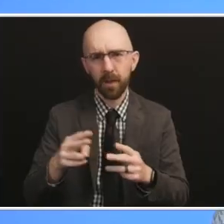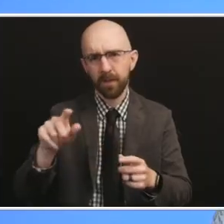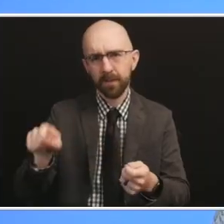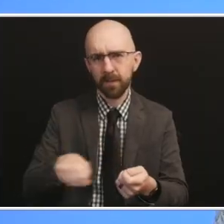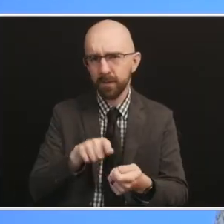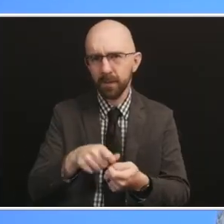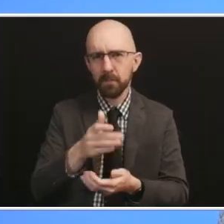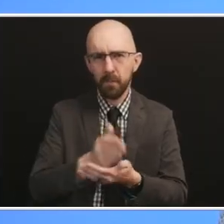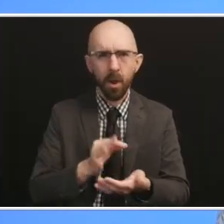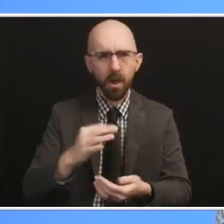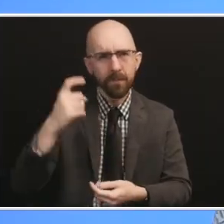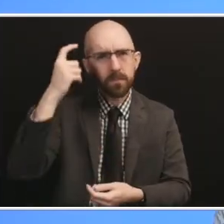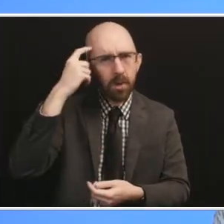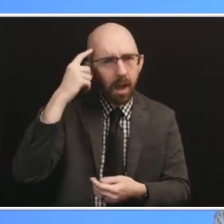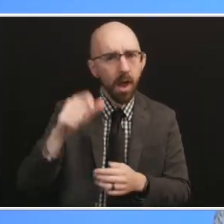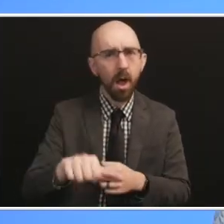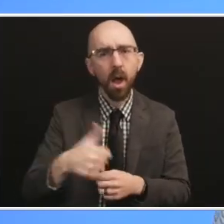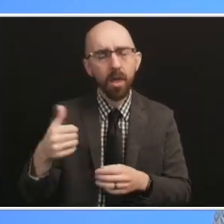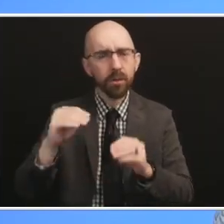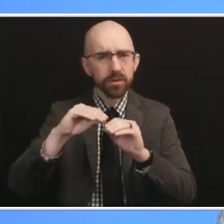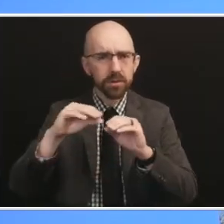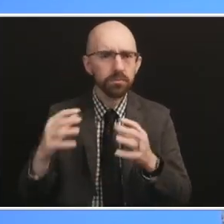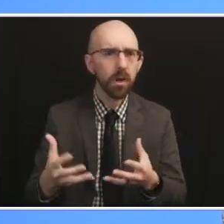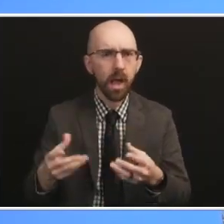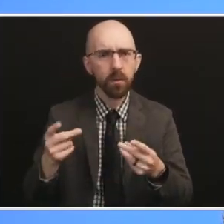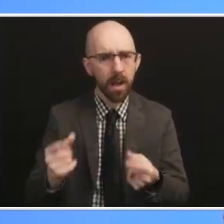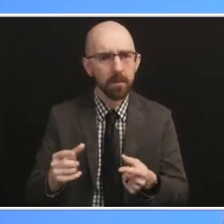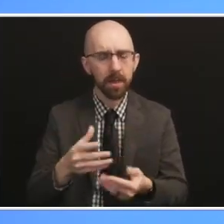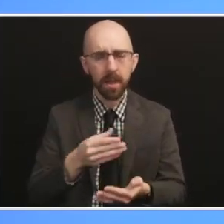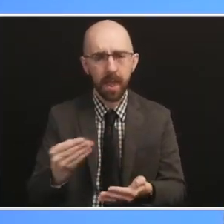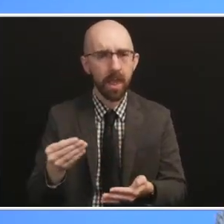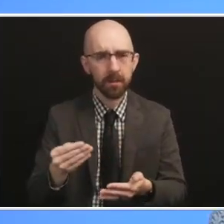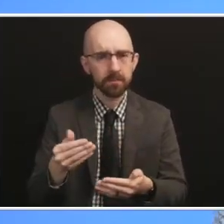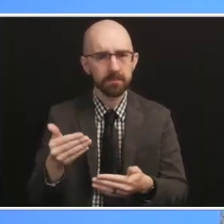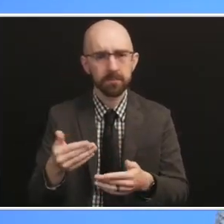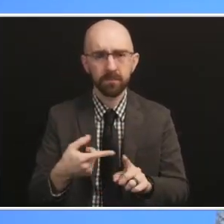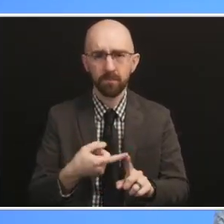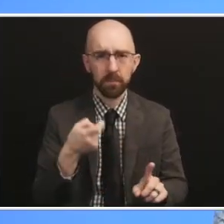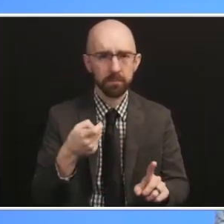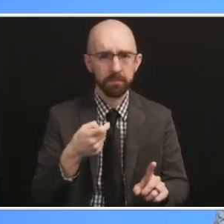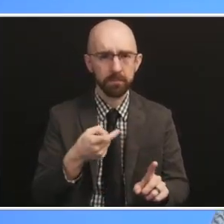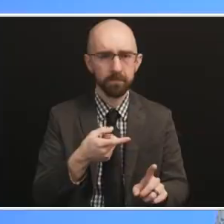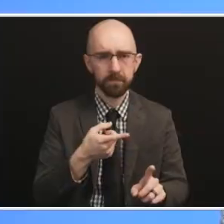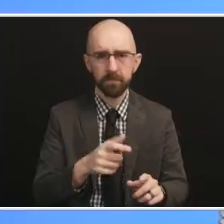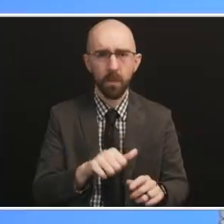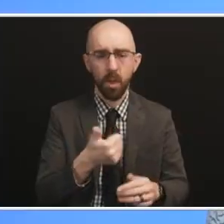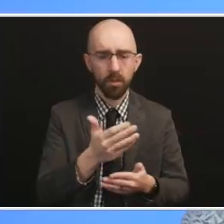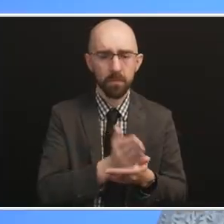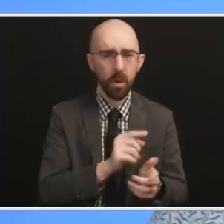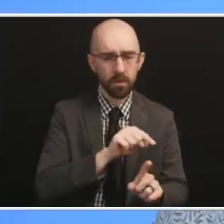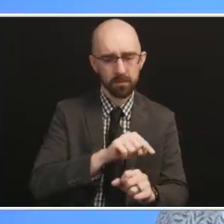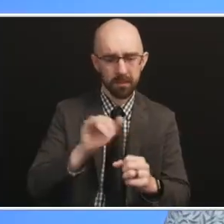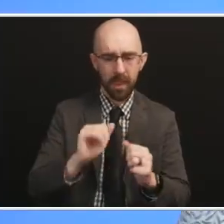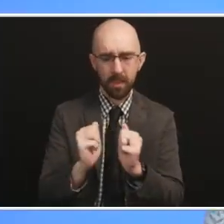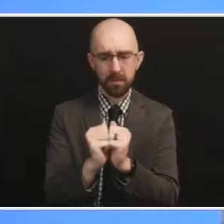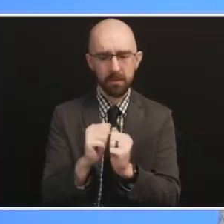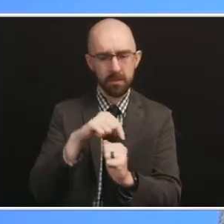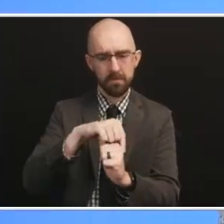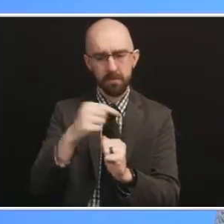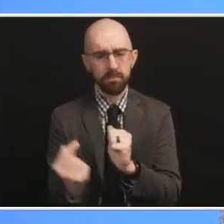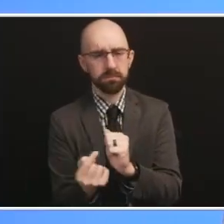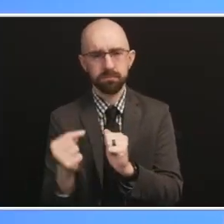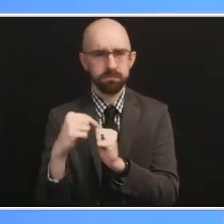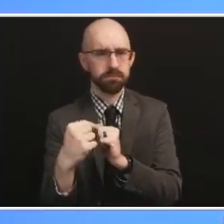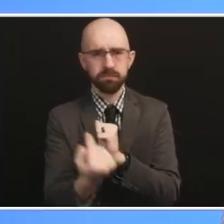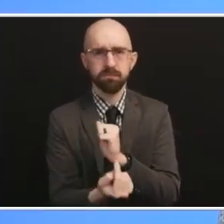while others spread rapidly and go from other various parts of the brain all over. So, yeah, I